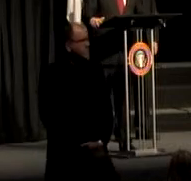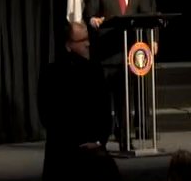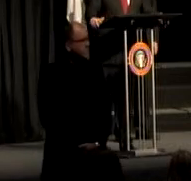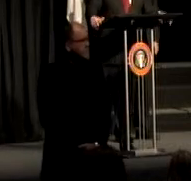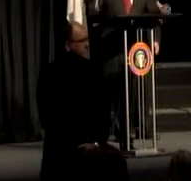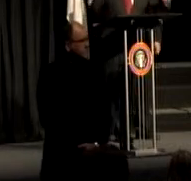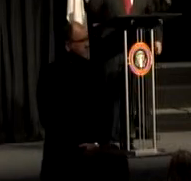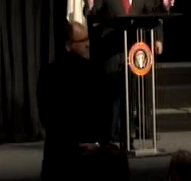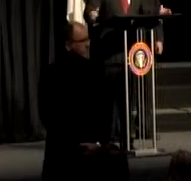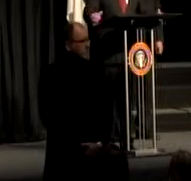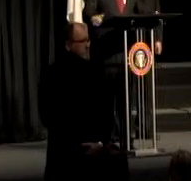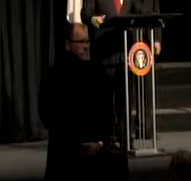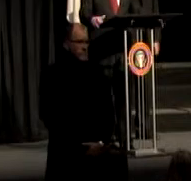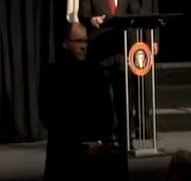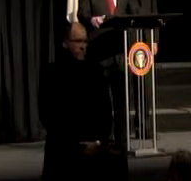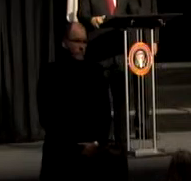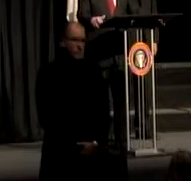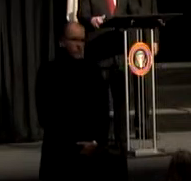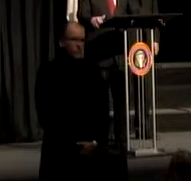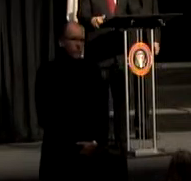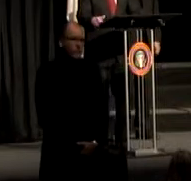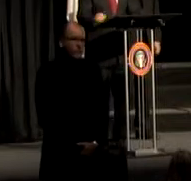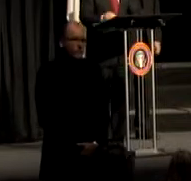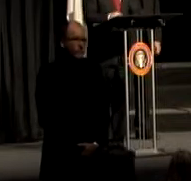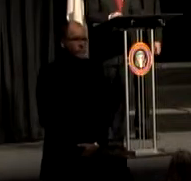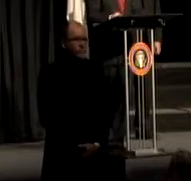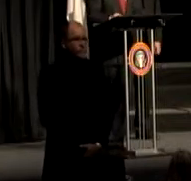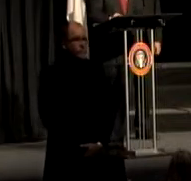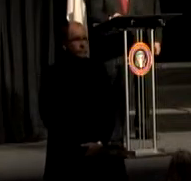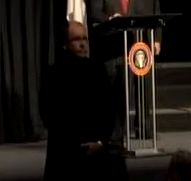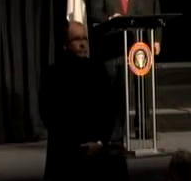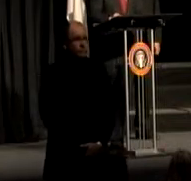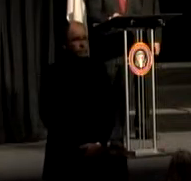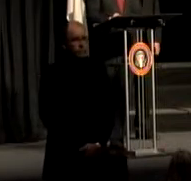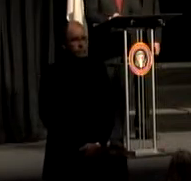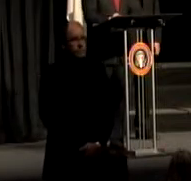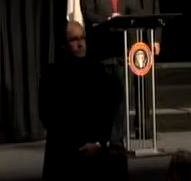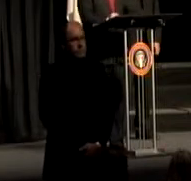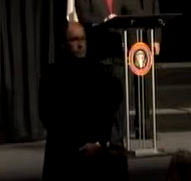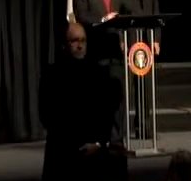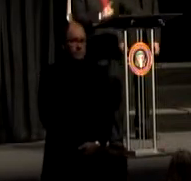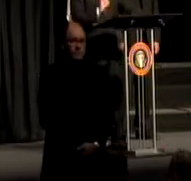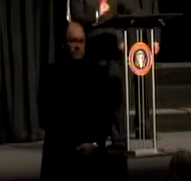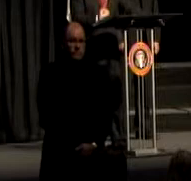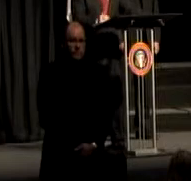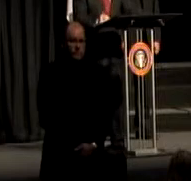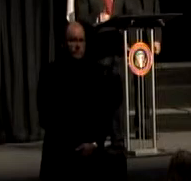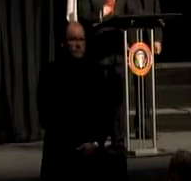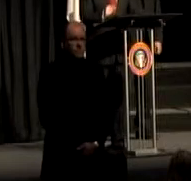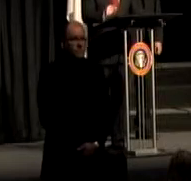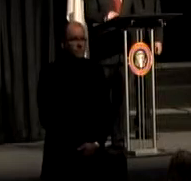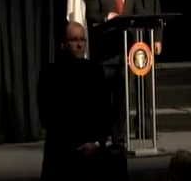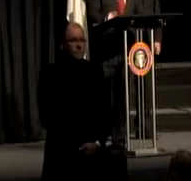Paul's life. He wrote two thirds of the New Testament. Well let me tell you what a true fan would be. A true